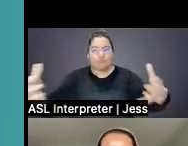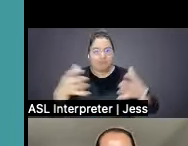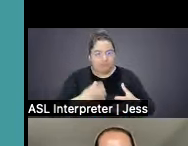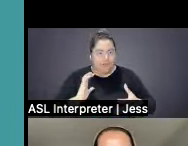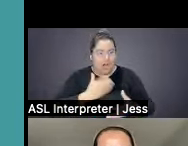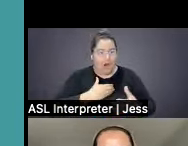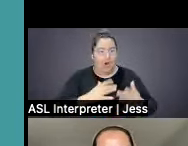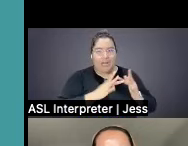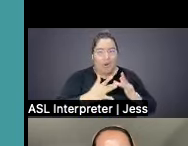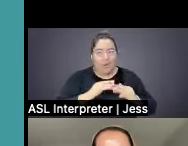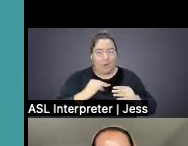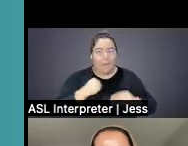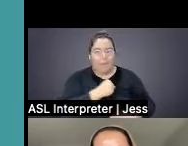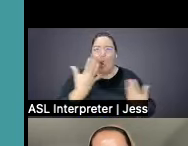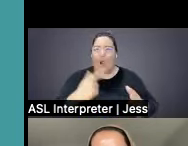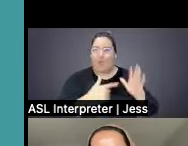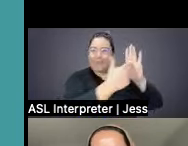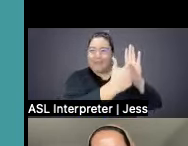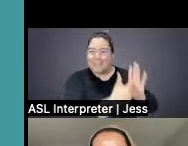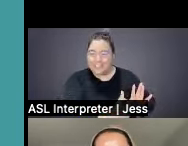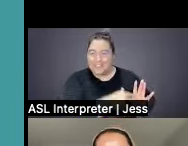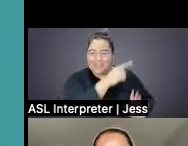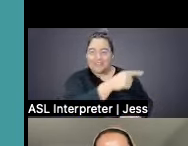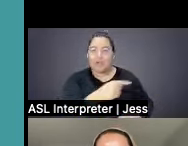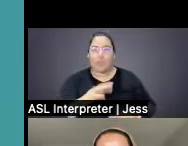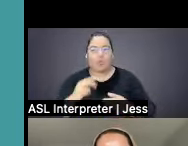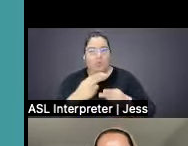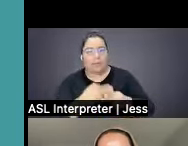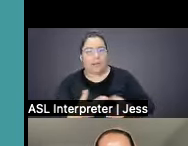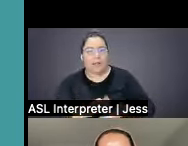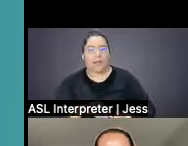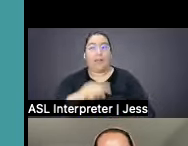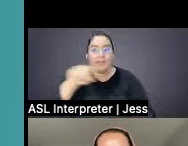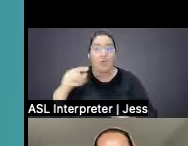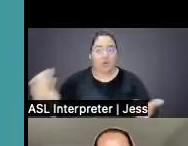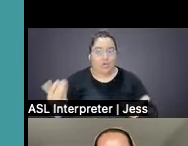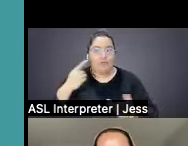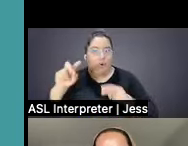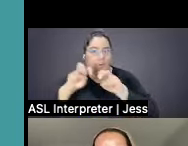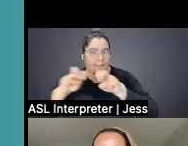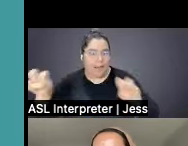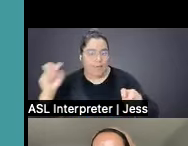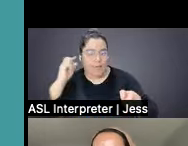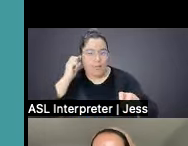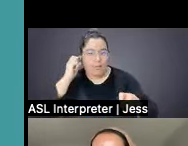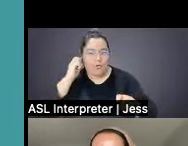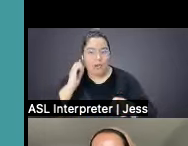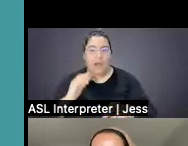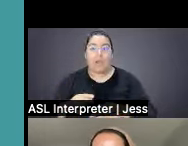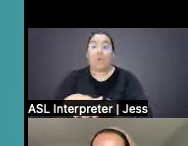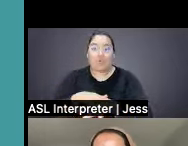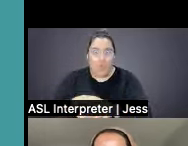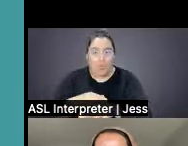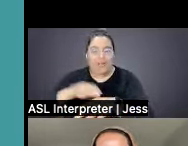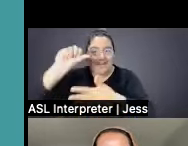out, but I want to name again. You'll be hearing from them shortly in our panel, and I'll say their names really slowly because I know